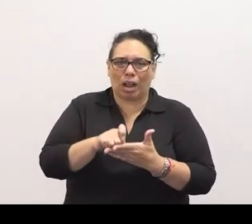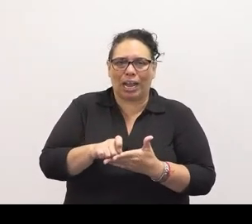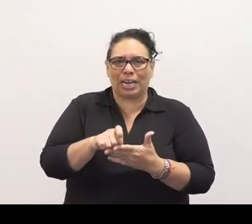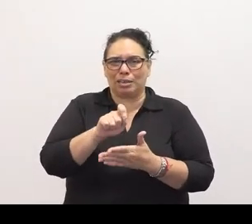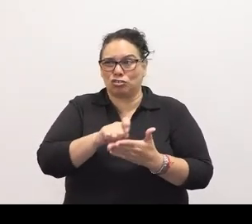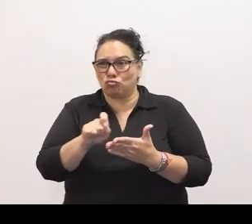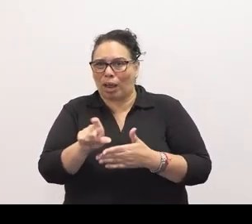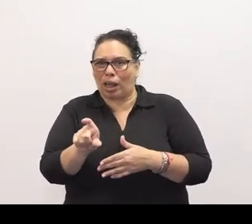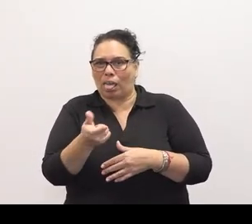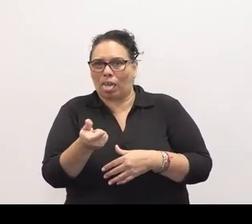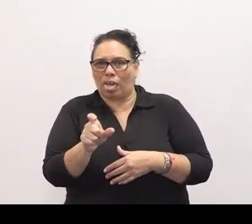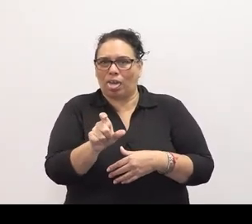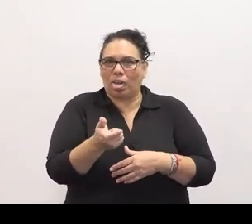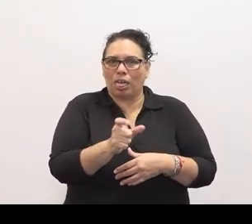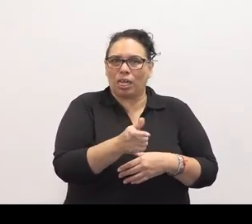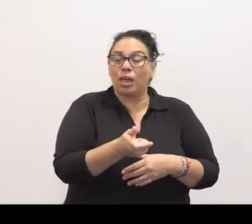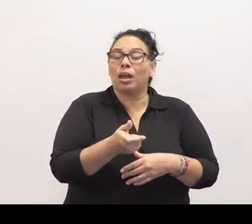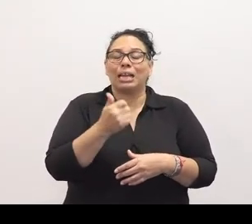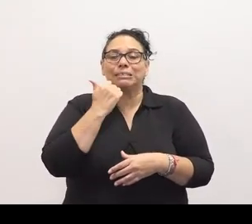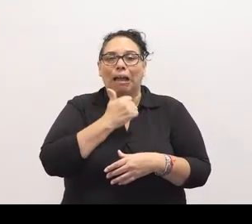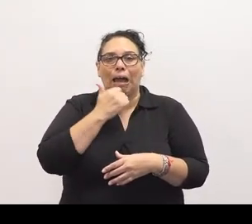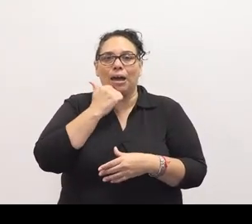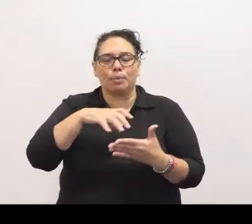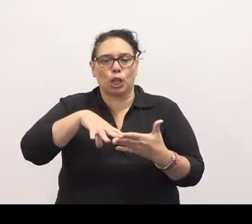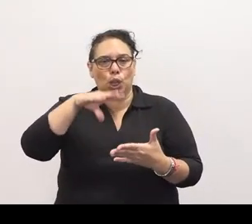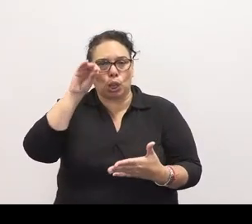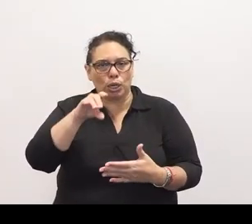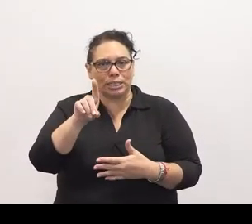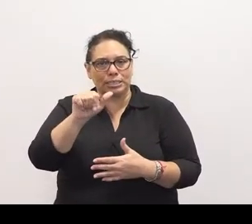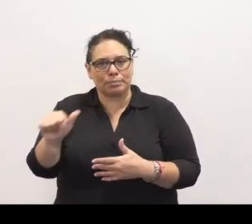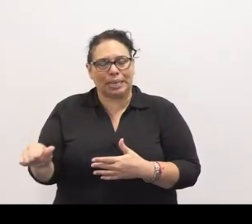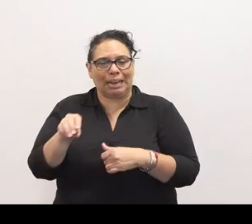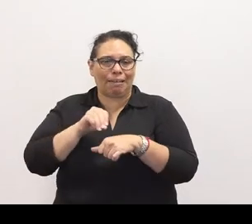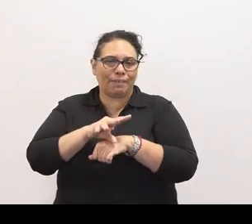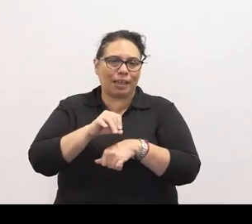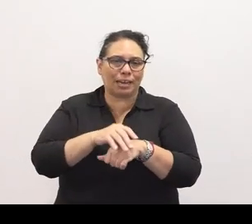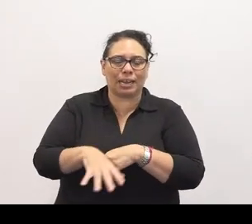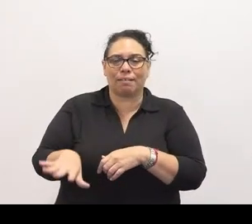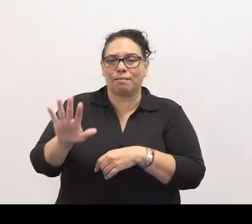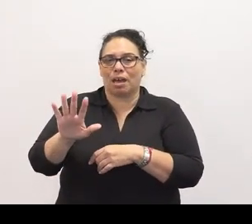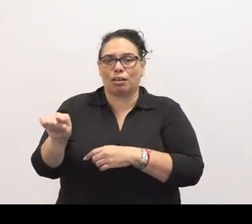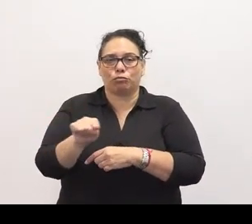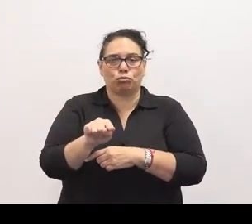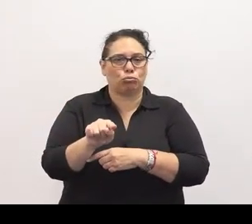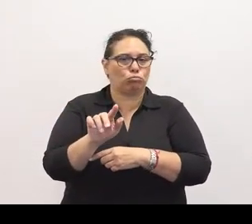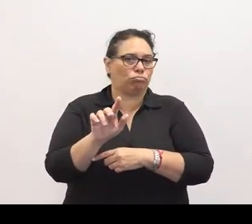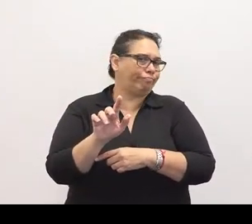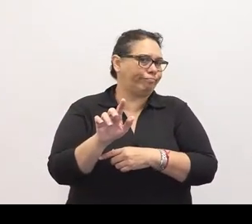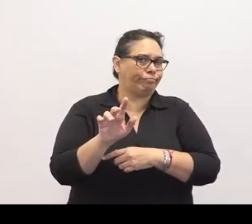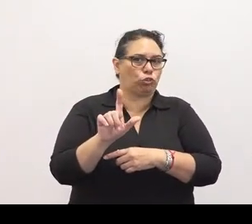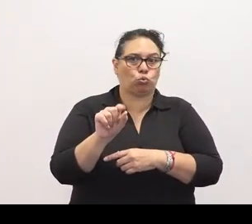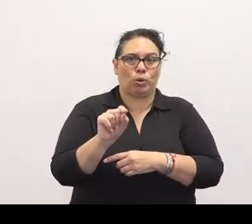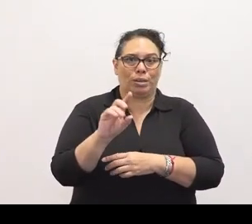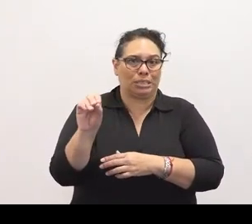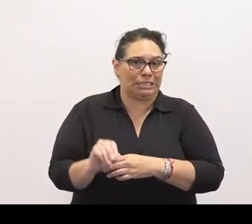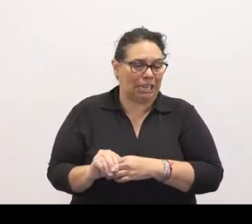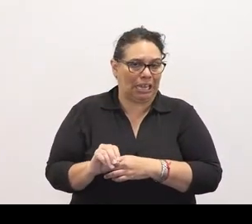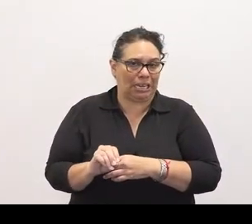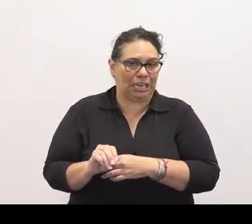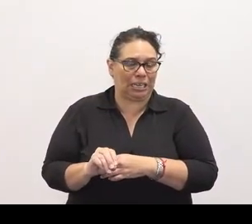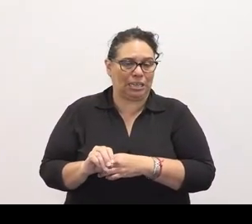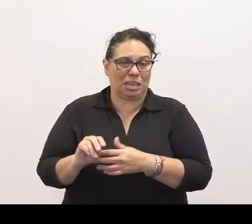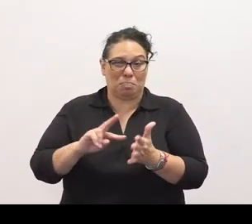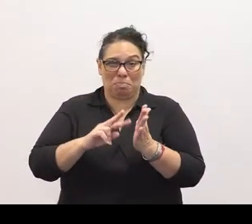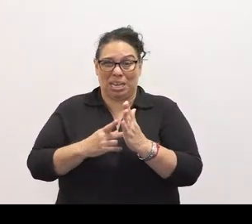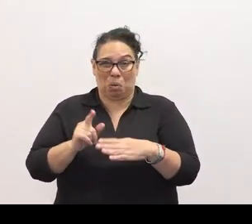it's the most common learning disability, with it affecting between 5 to 20% of our population. That's up to 1 in 5